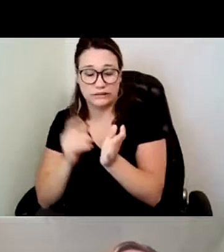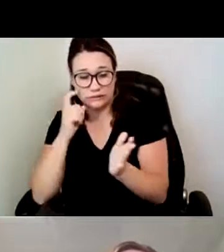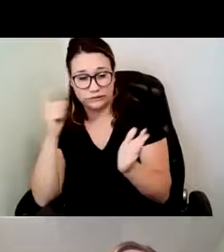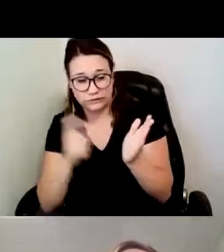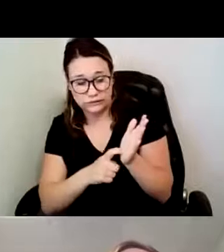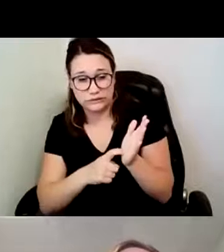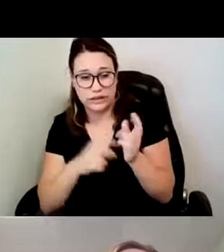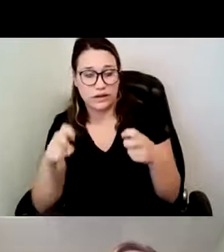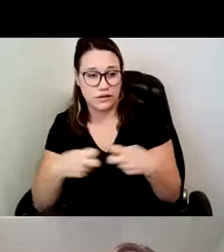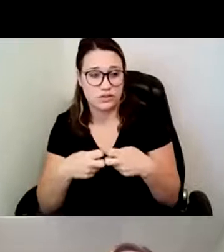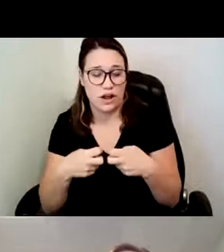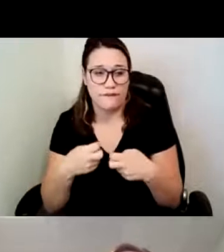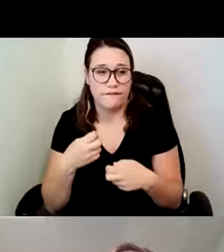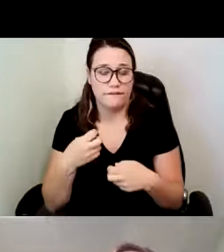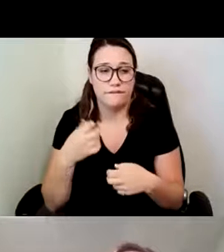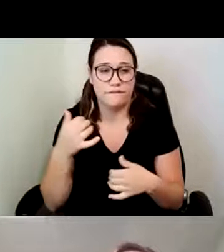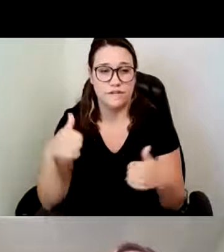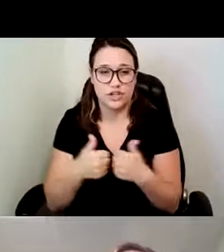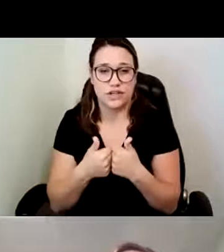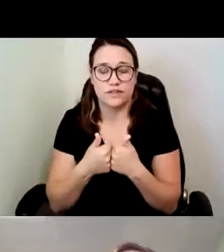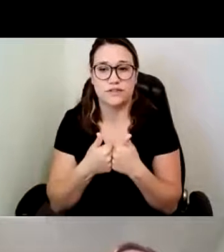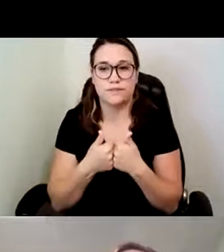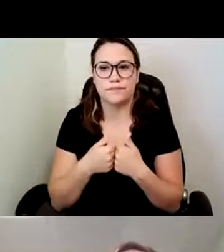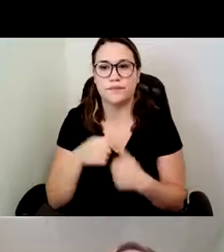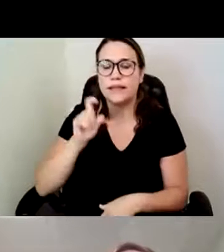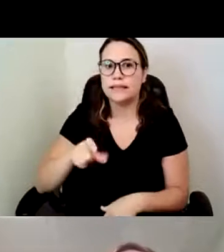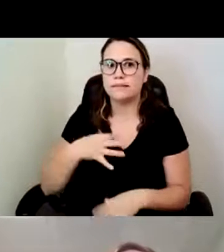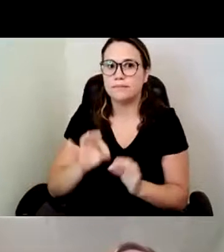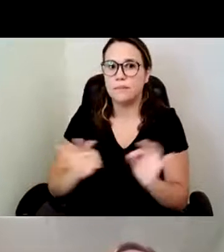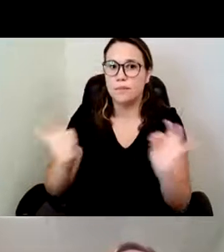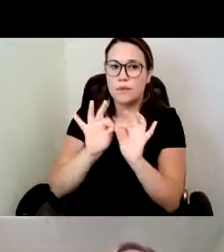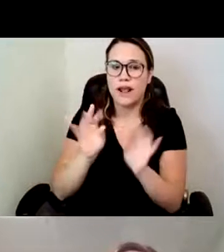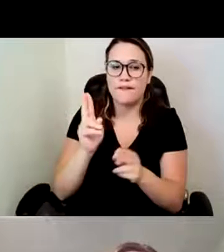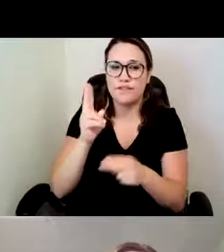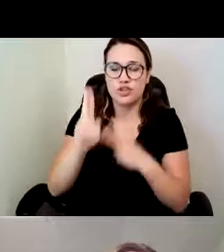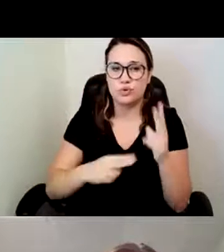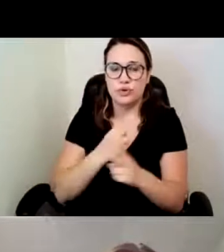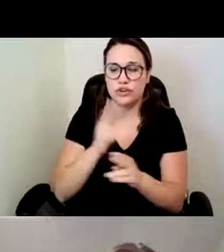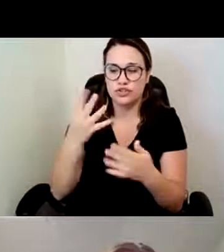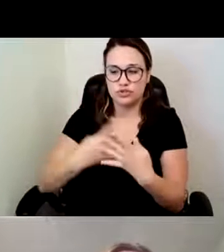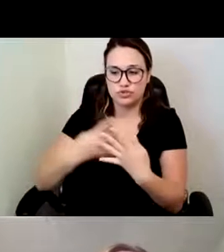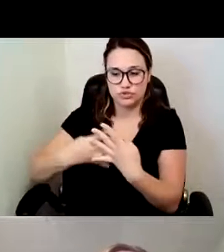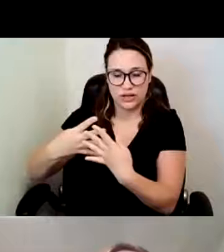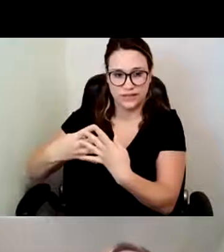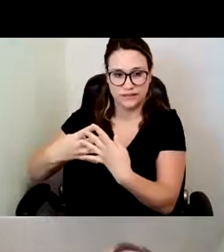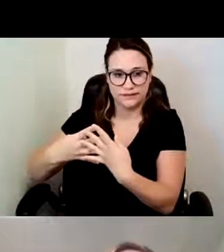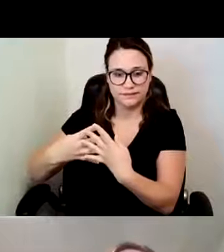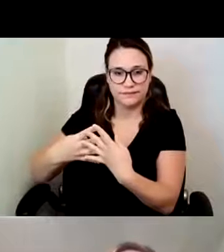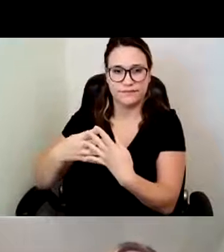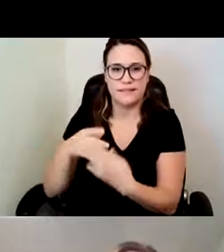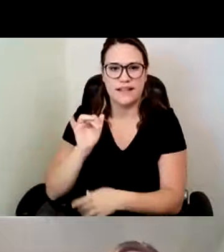address. We need to have universal screening, which is a brief assessment strategy that looks